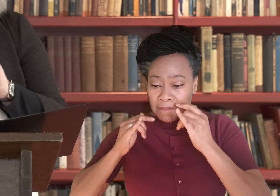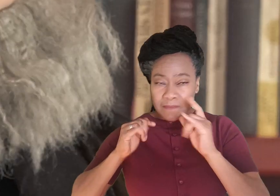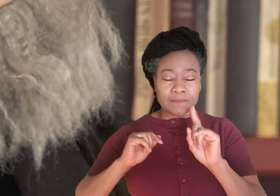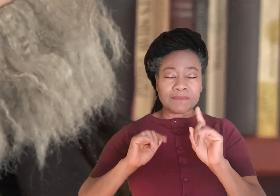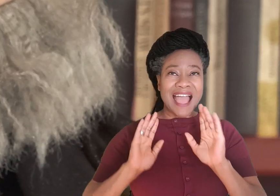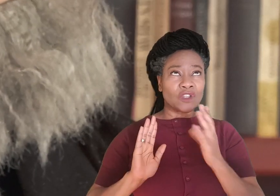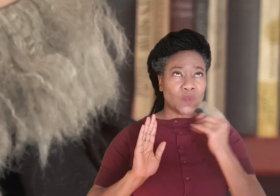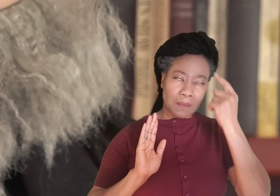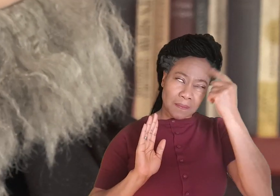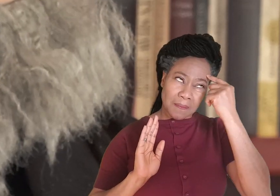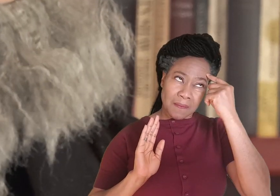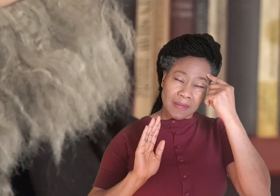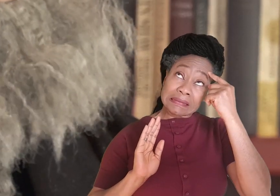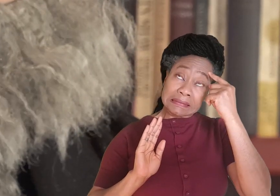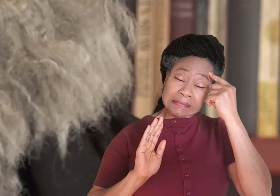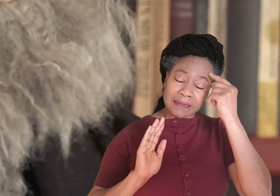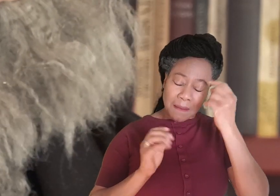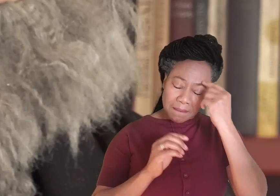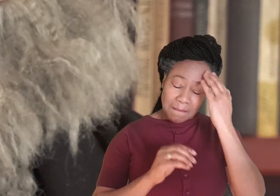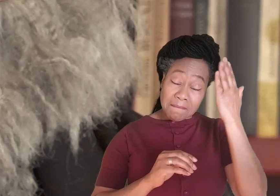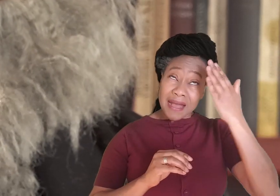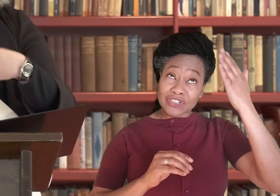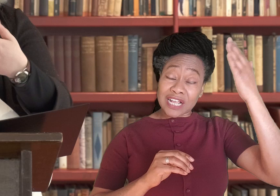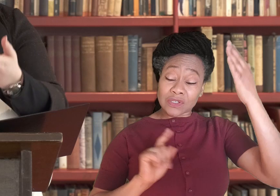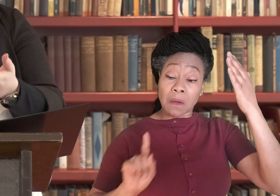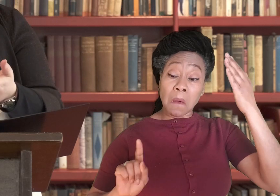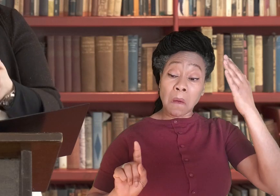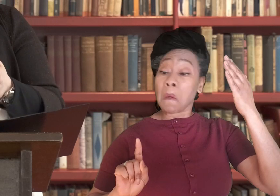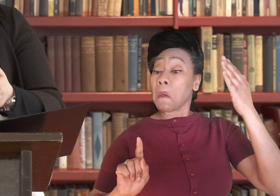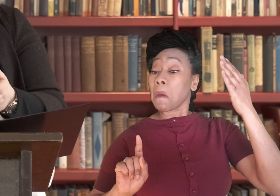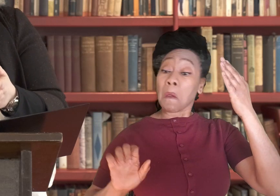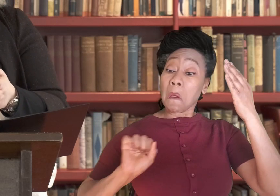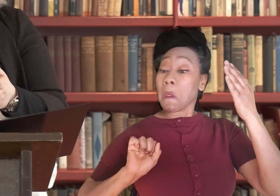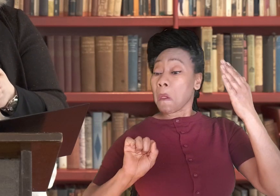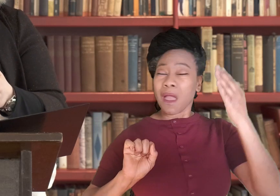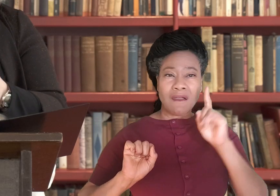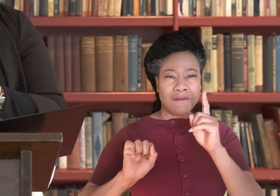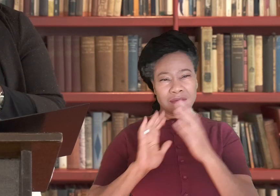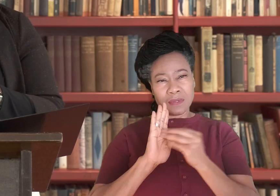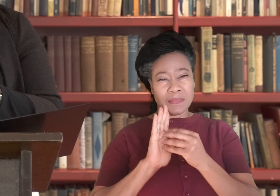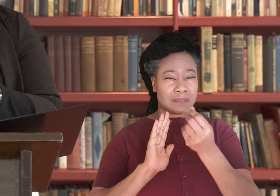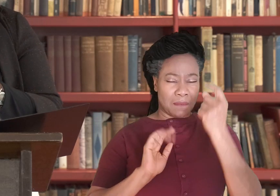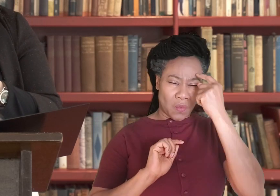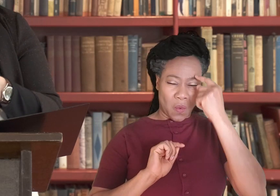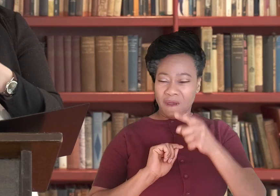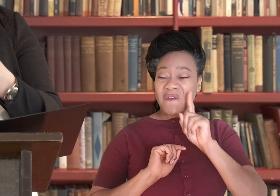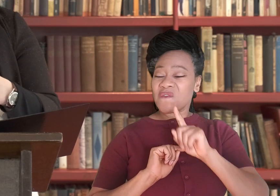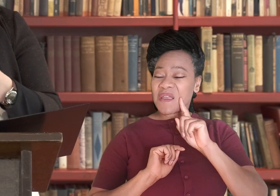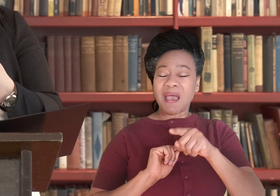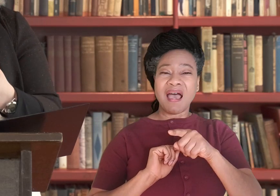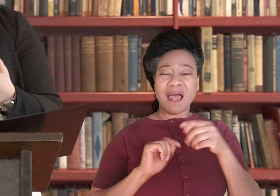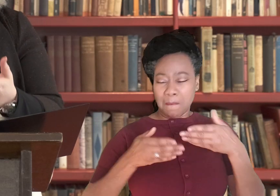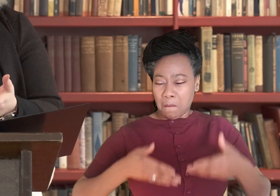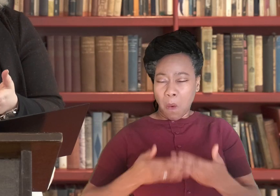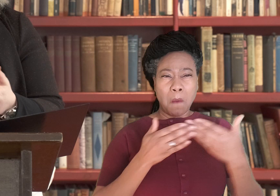their, pun intended, rather fertile imaginations. For example, some imagined that the female reproductive system was a form